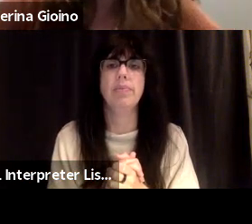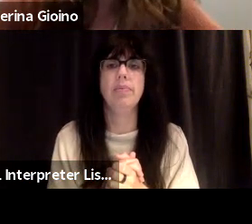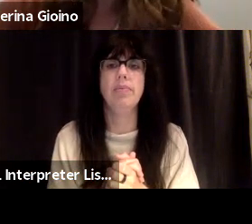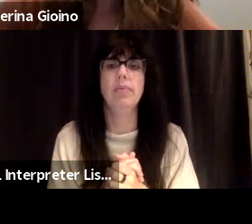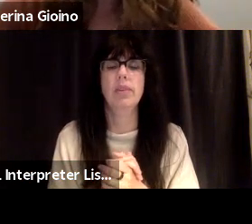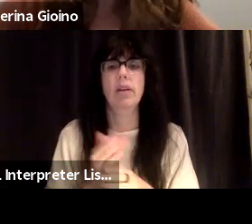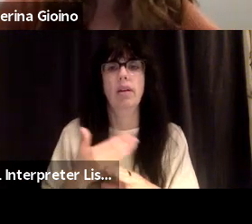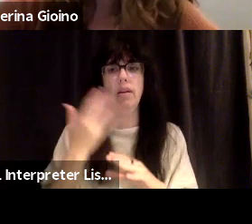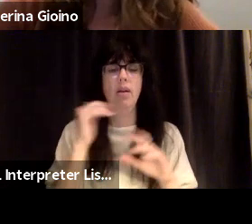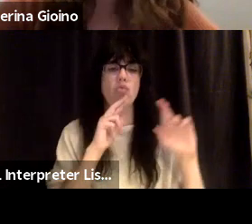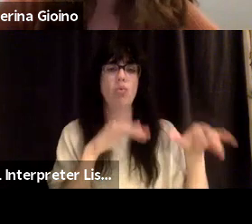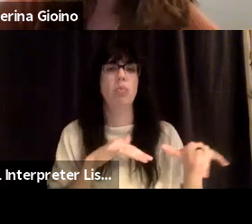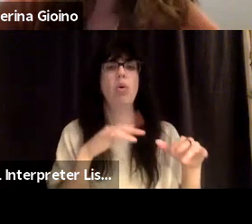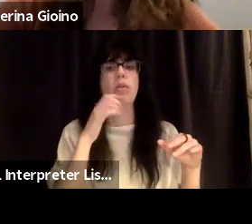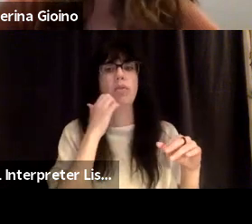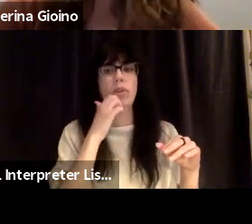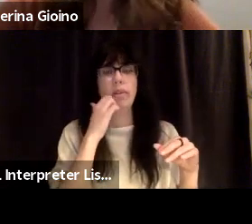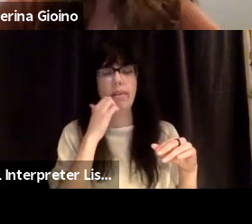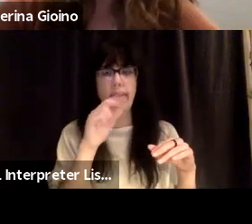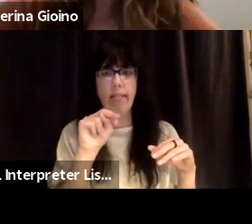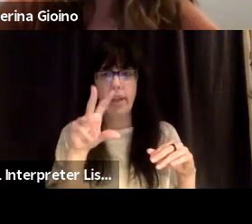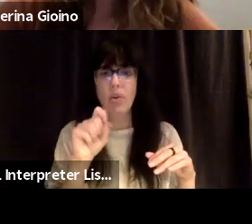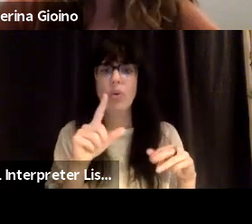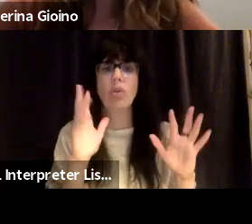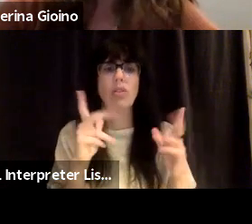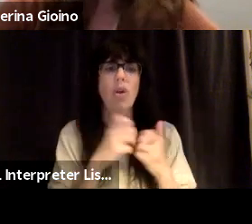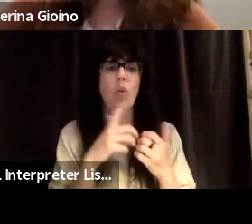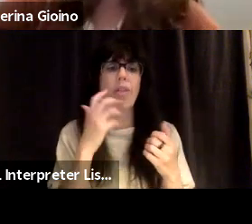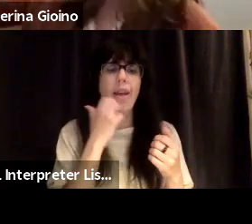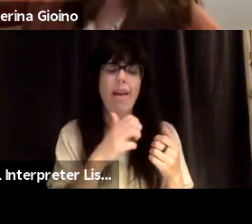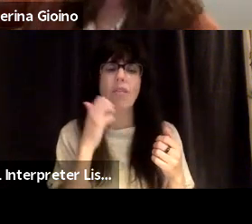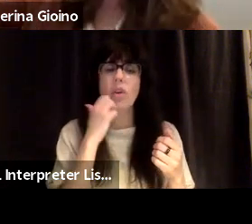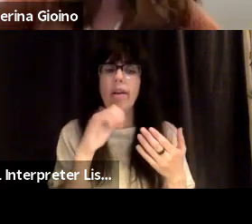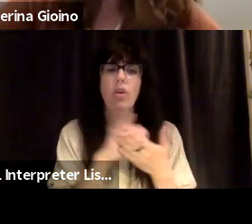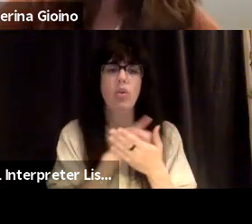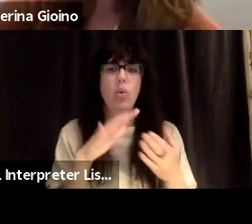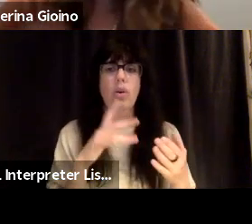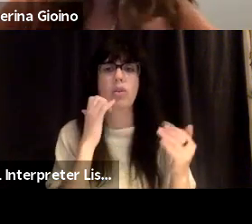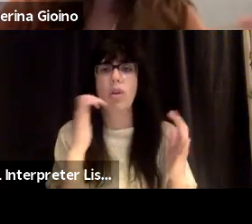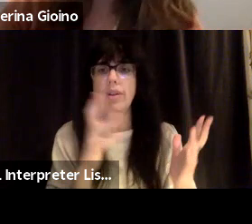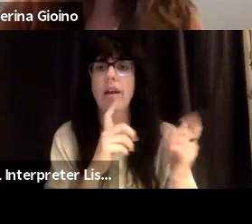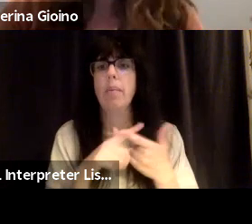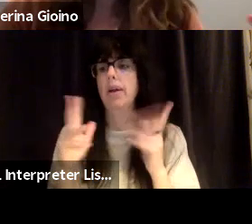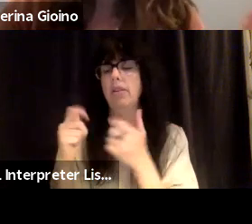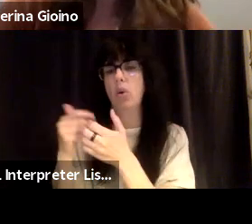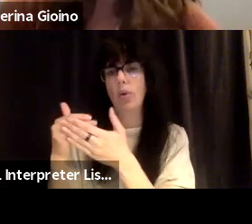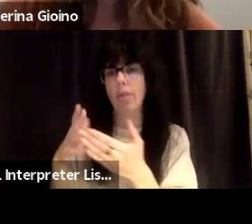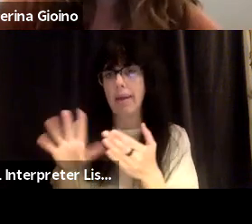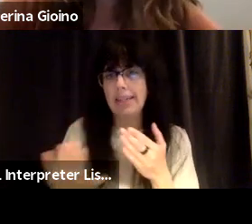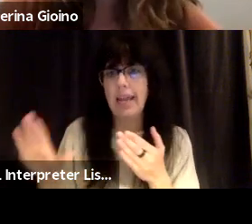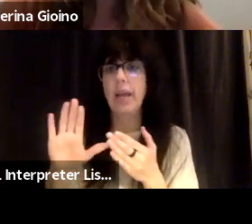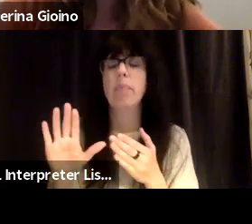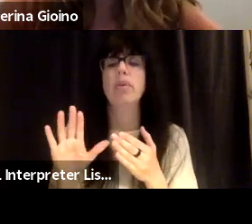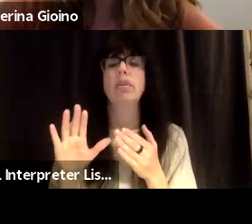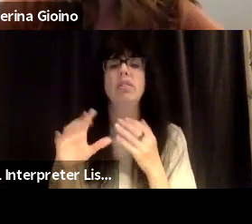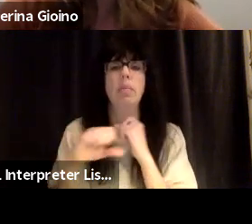reporter for the Daily News. I spoke to everyday New Yorkers across all five boroughs. I know the problems that they're facing. I speak every day to my neighbors, and I'm, again, like everyone else here,